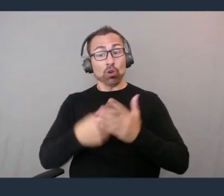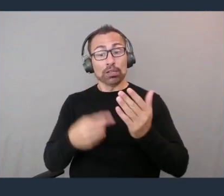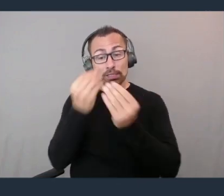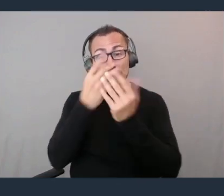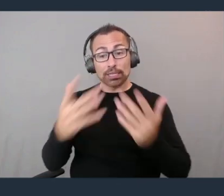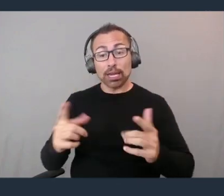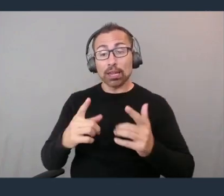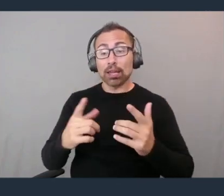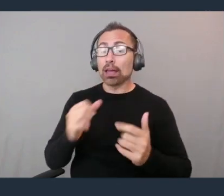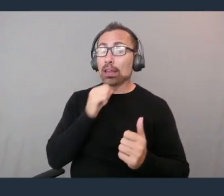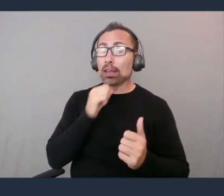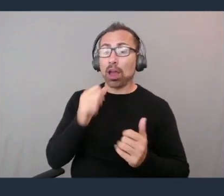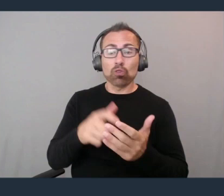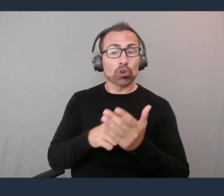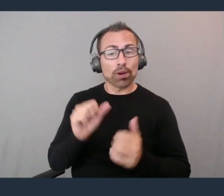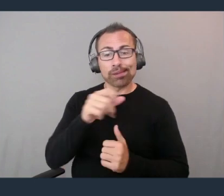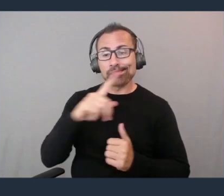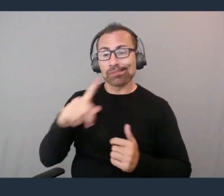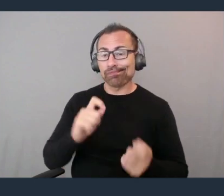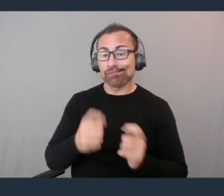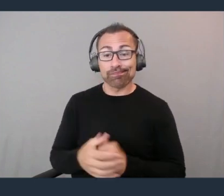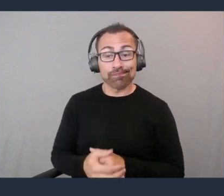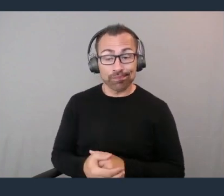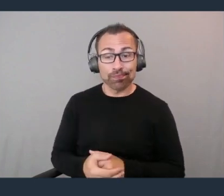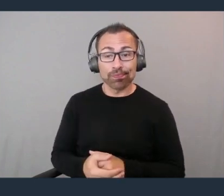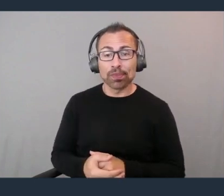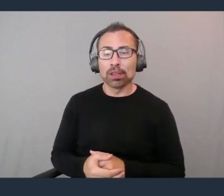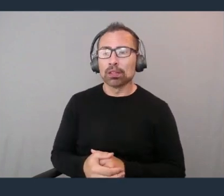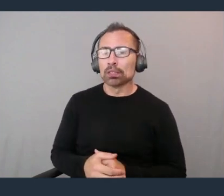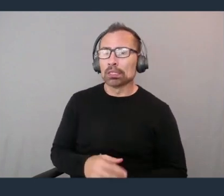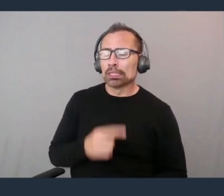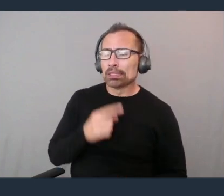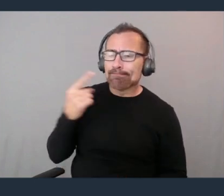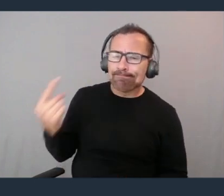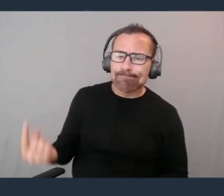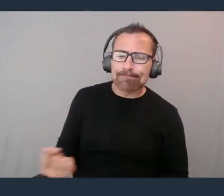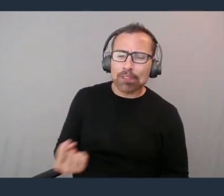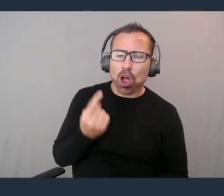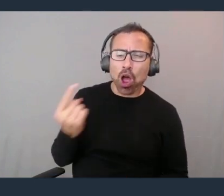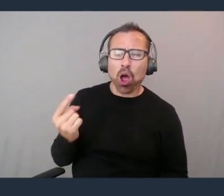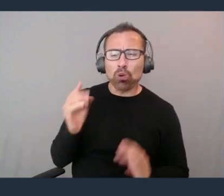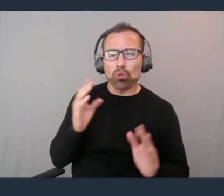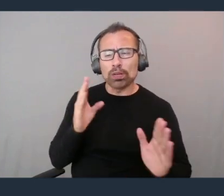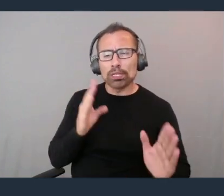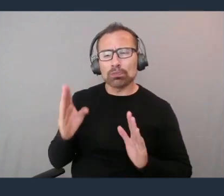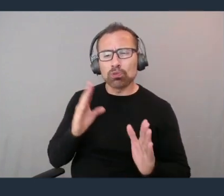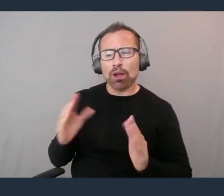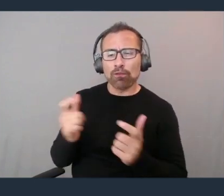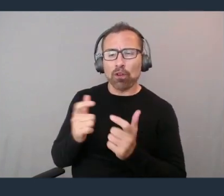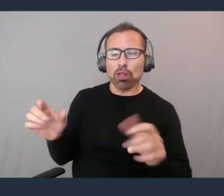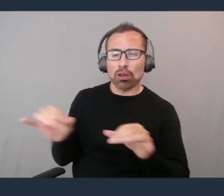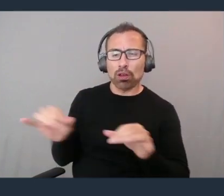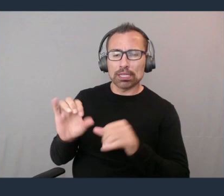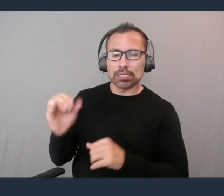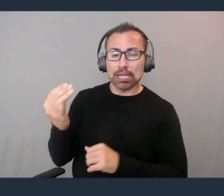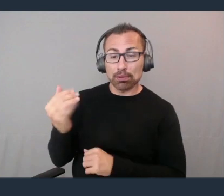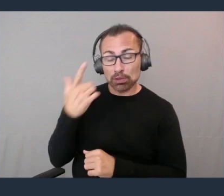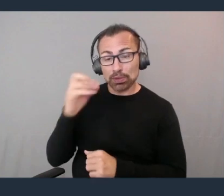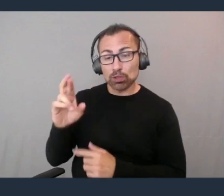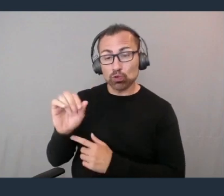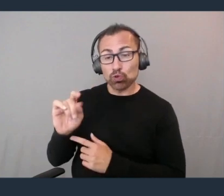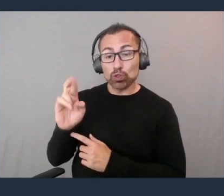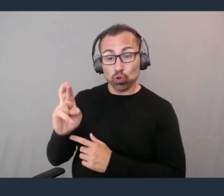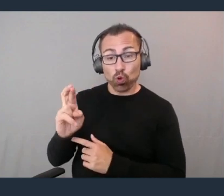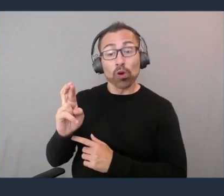application changes. Always prefer large size objects as restore performance is best for large size